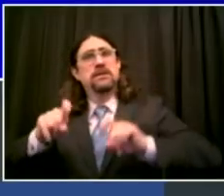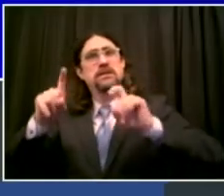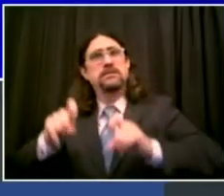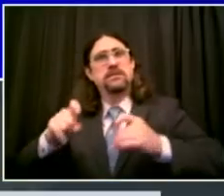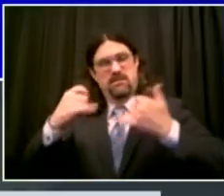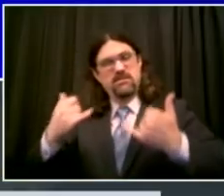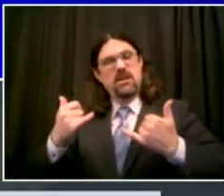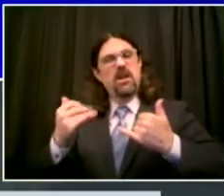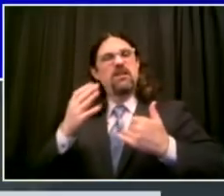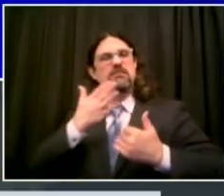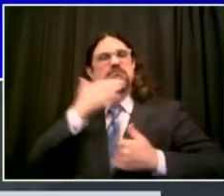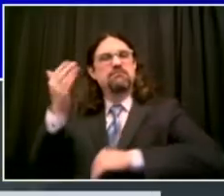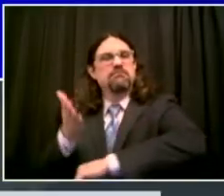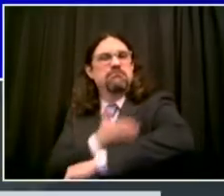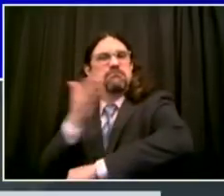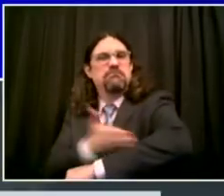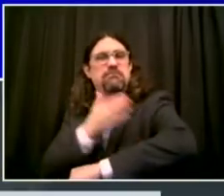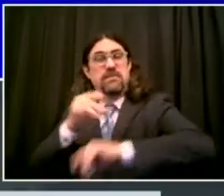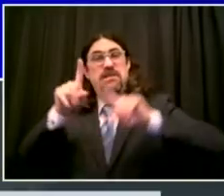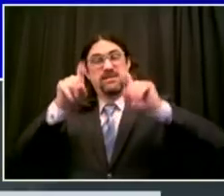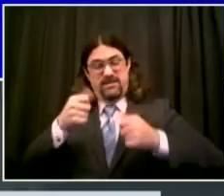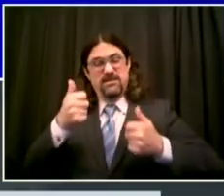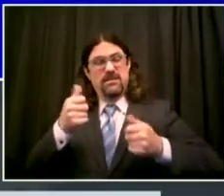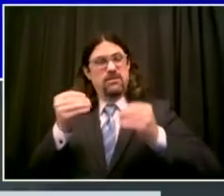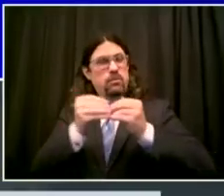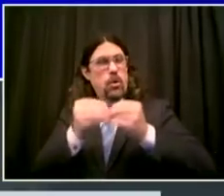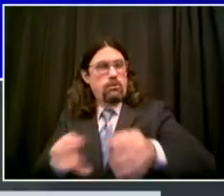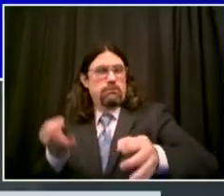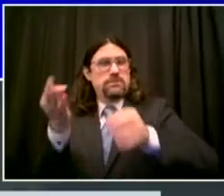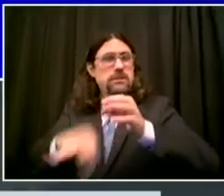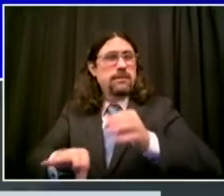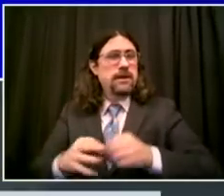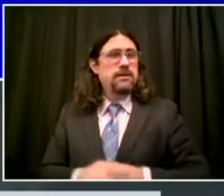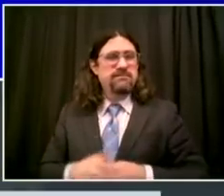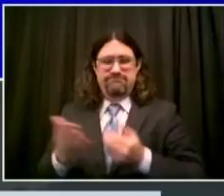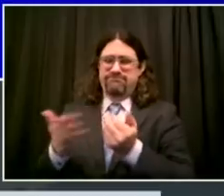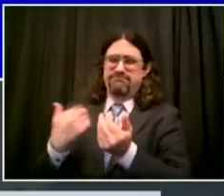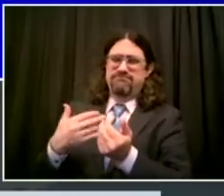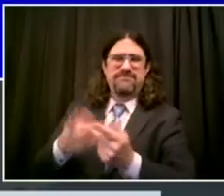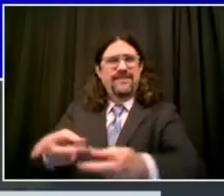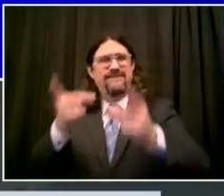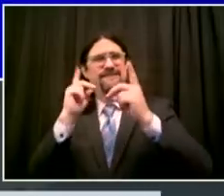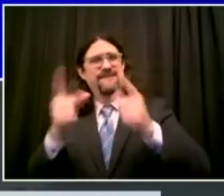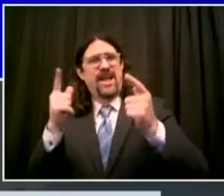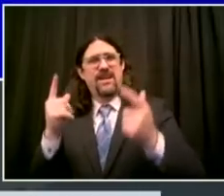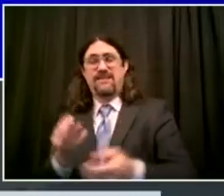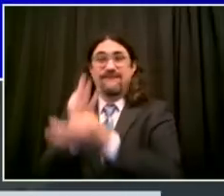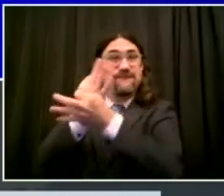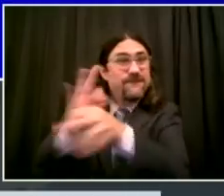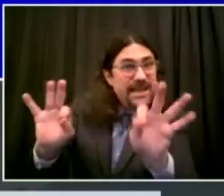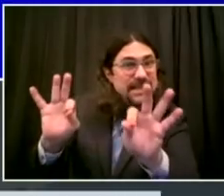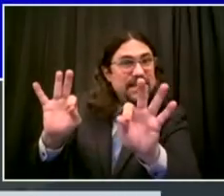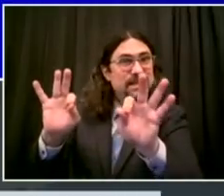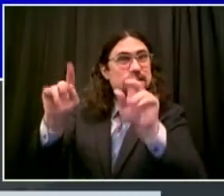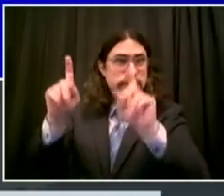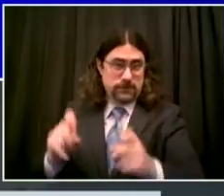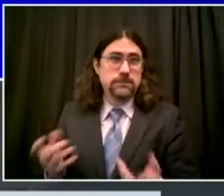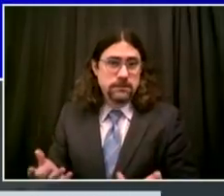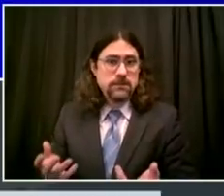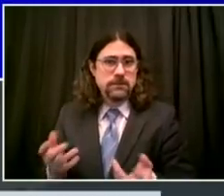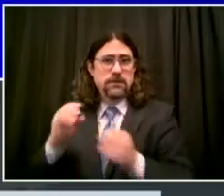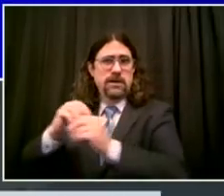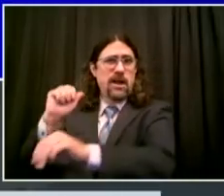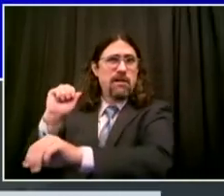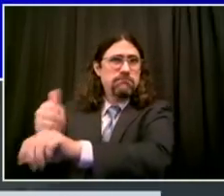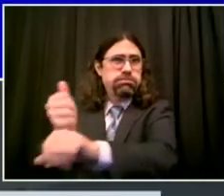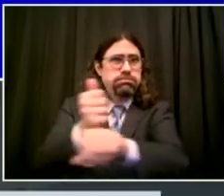huge advertising campaign. TV, radio, digital, community, newspapers, billboards, you name it.